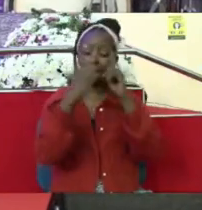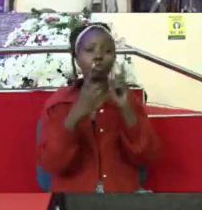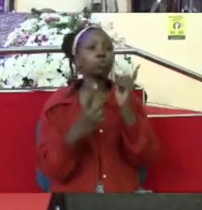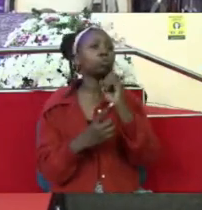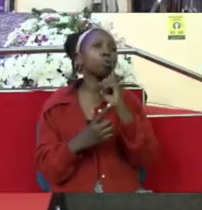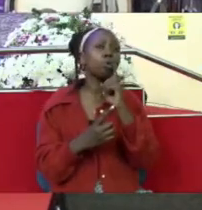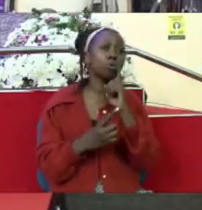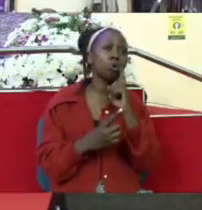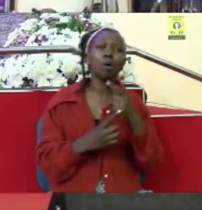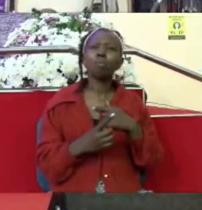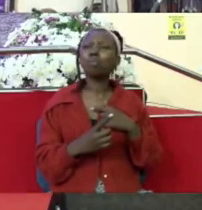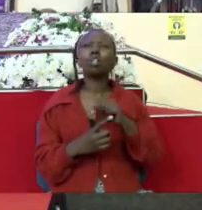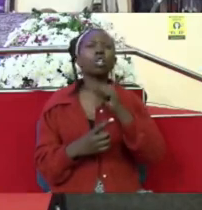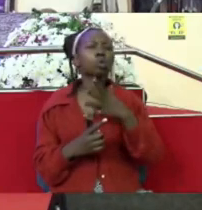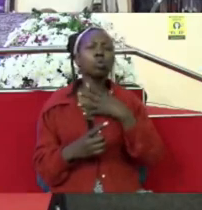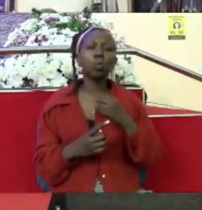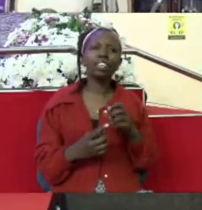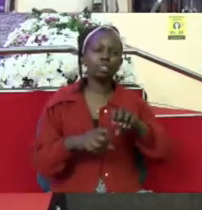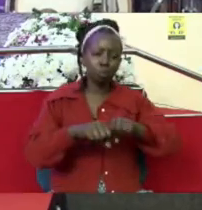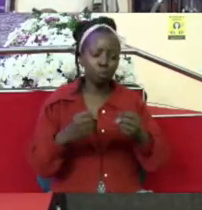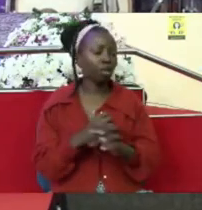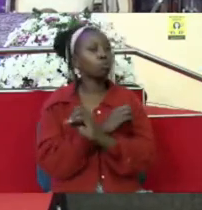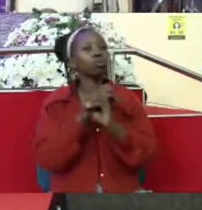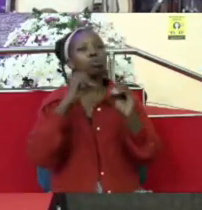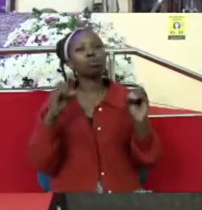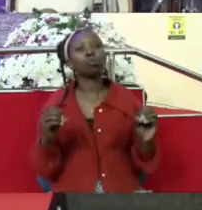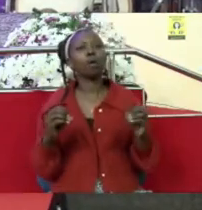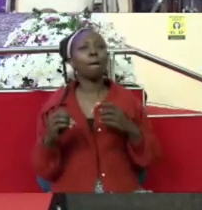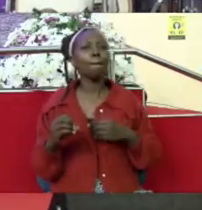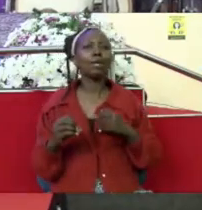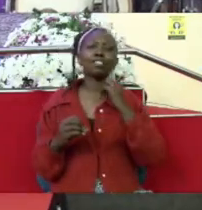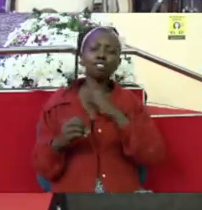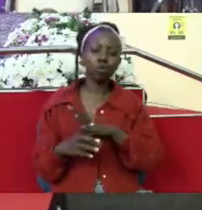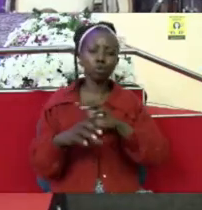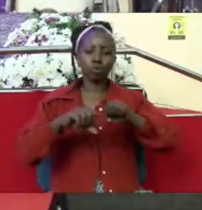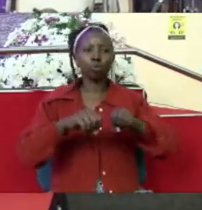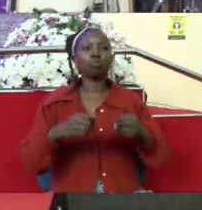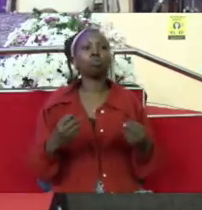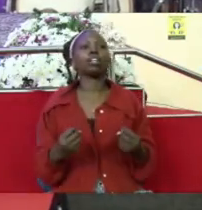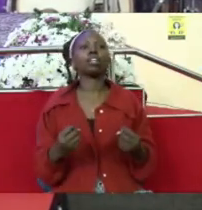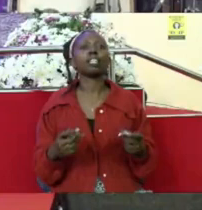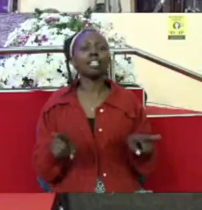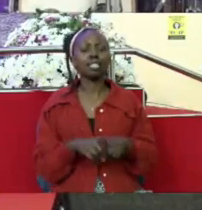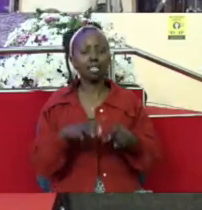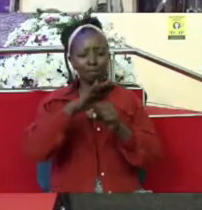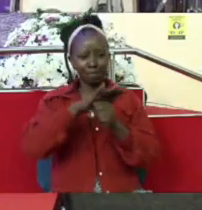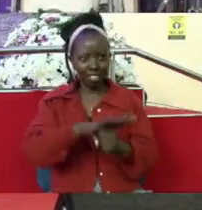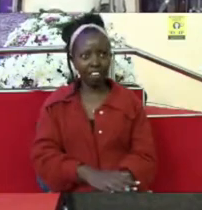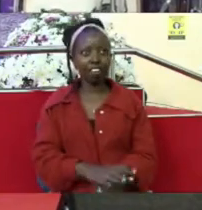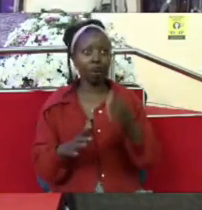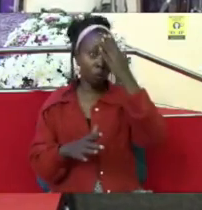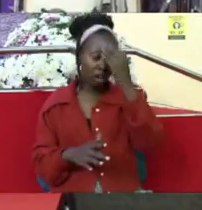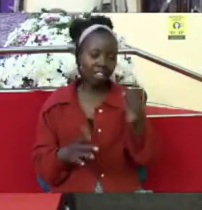kesho. I refuse to crumble. Nakataa kunyang'ana. I refuse to crack. Nakataa kupasuka. I refuse to crush. Na nakataa kunyanyuka. Because he lives. Kwa